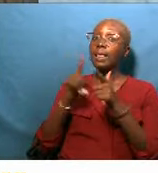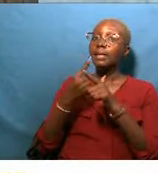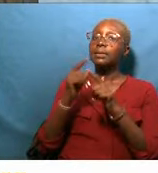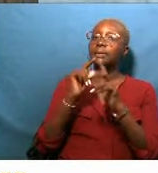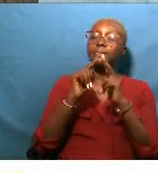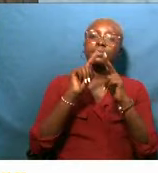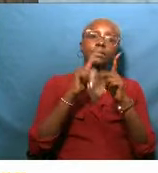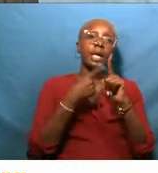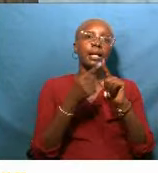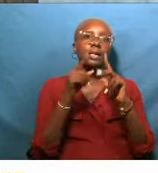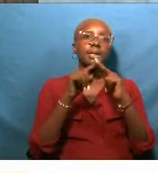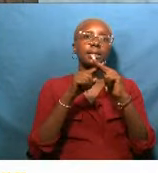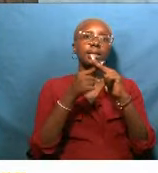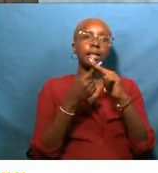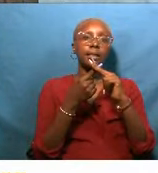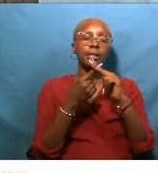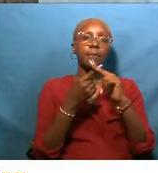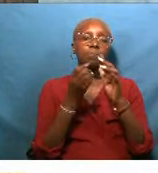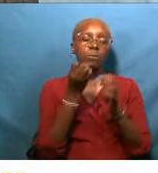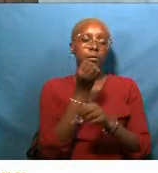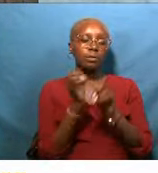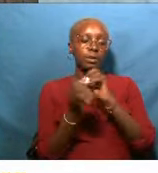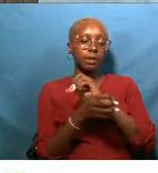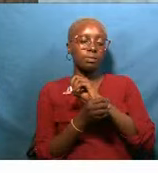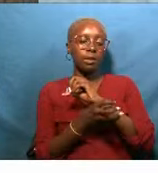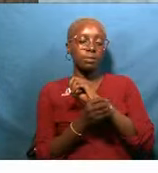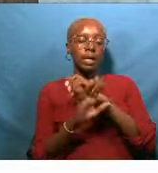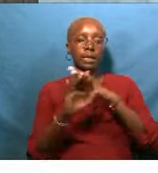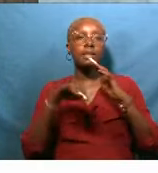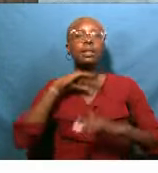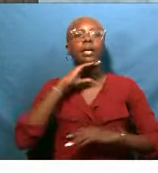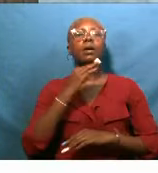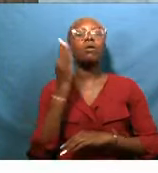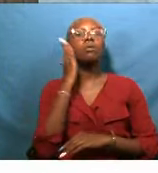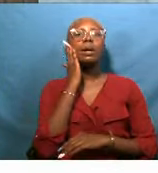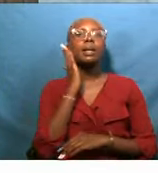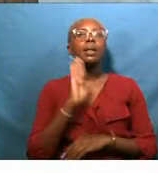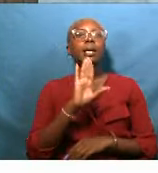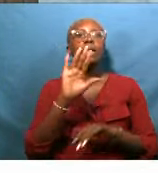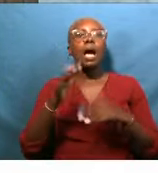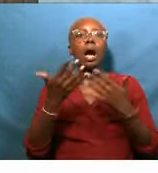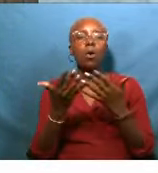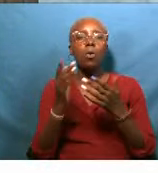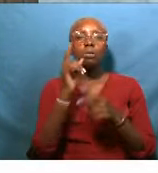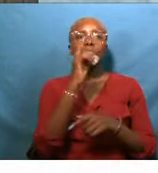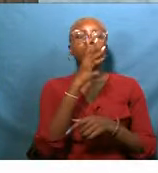one who died who knew the Lord. And as the Bible teaches us in Psalms